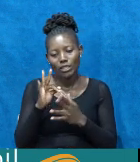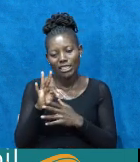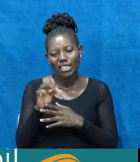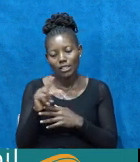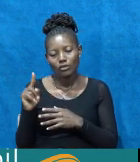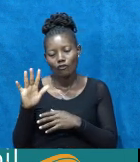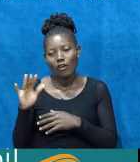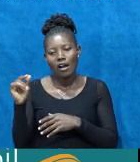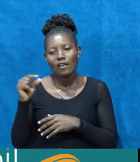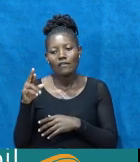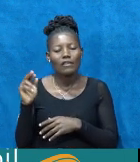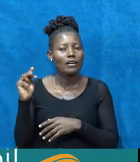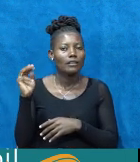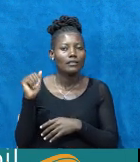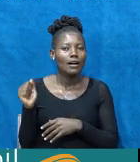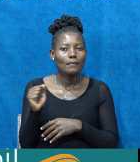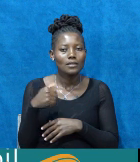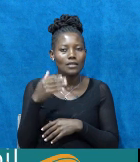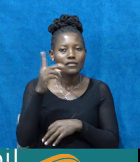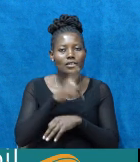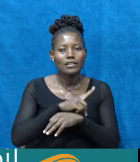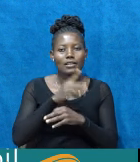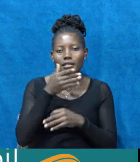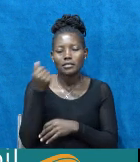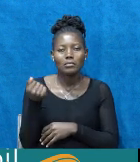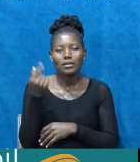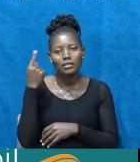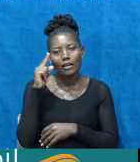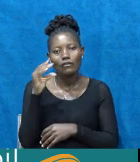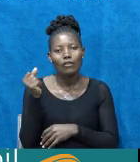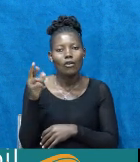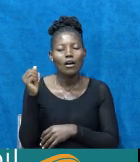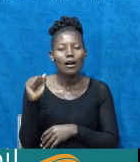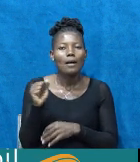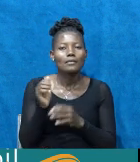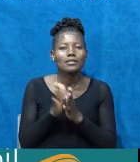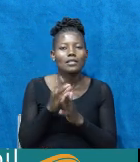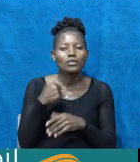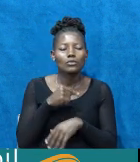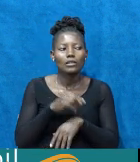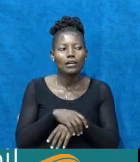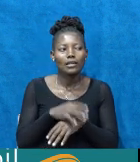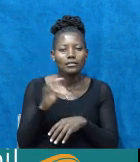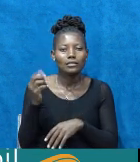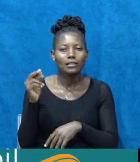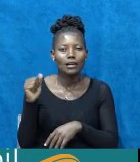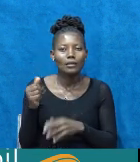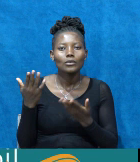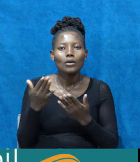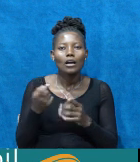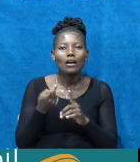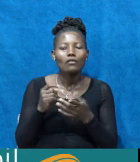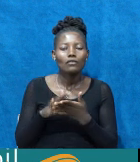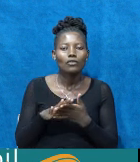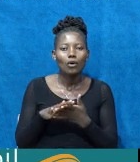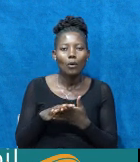able to advise us on what we take when it comes to carbohydrate. But during recovery, a range of between 3 to 5